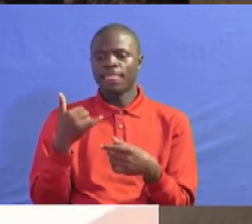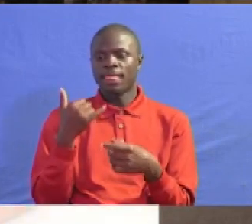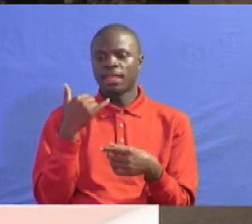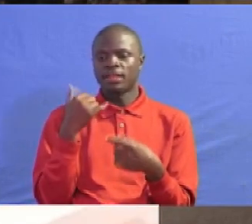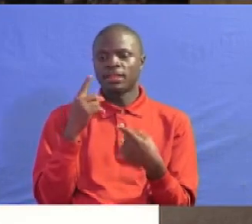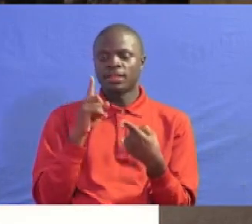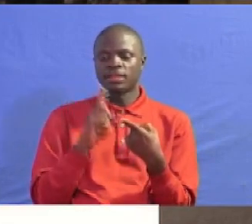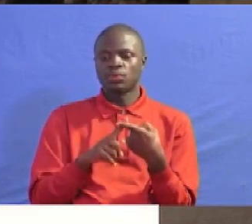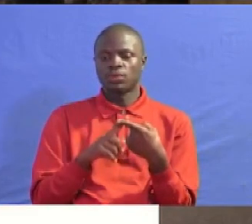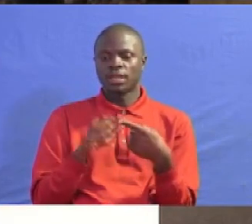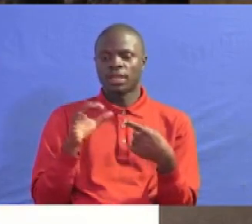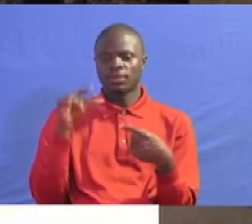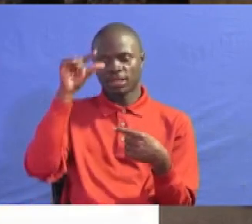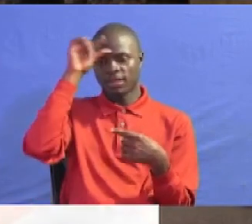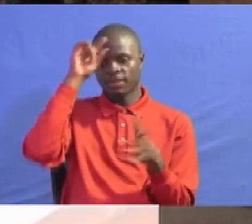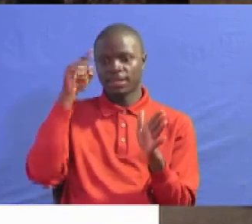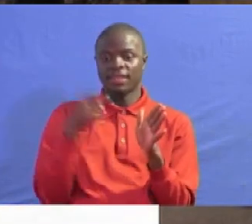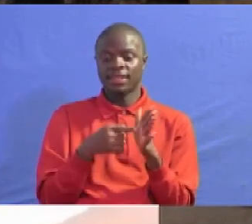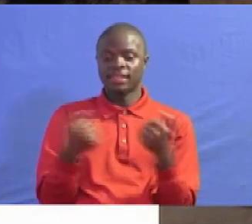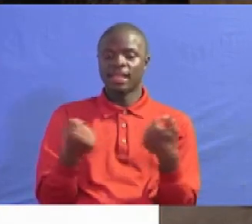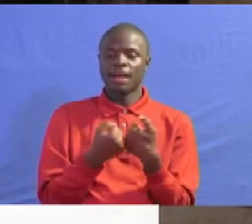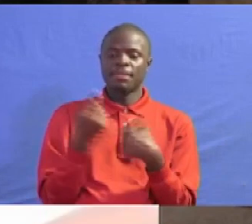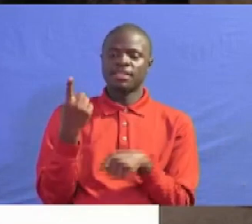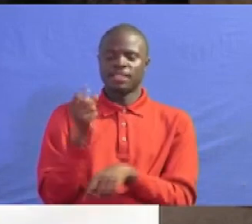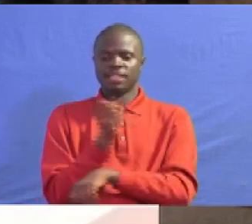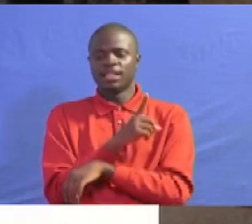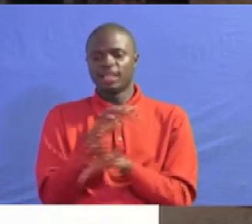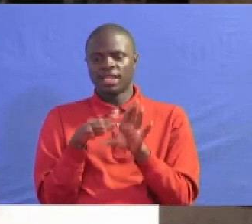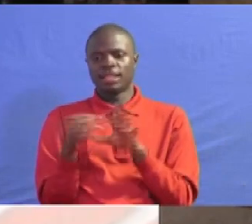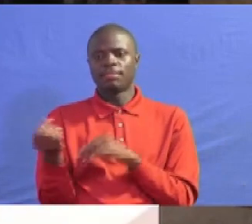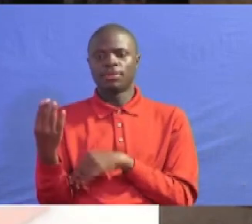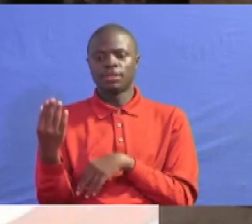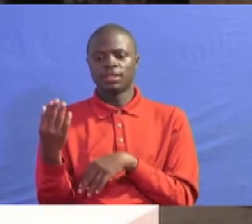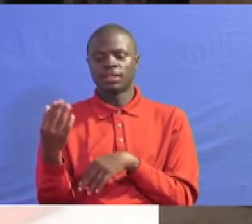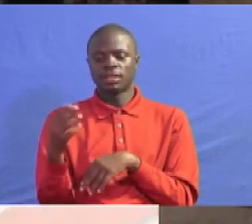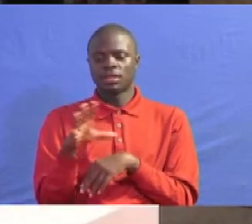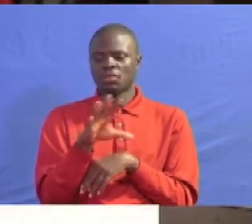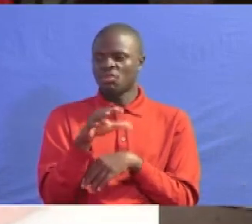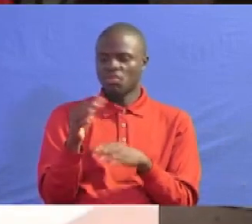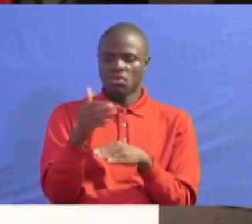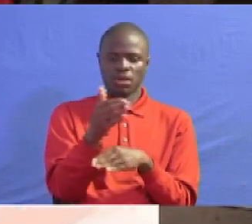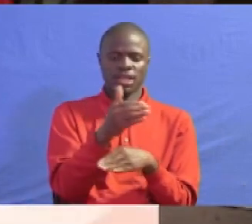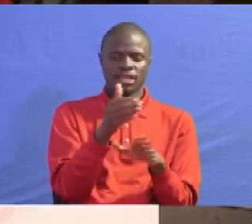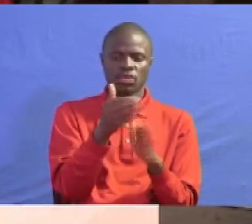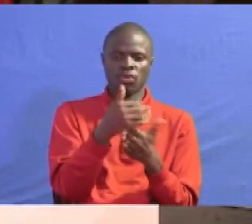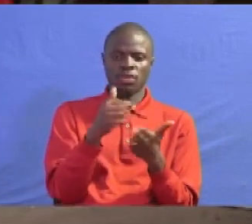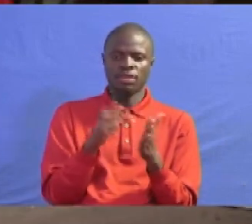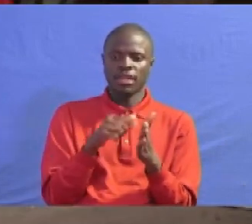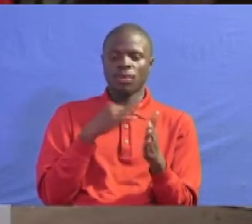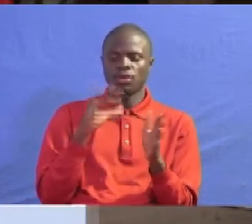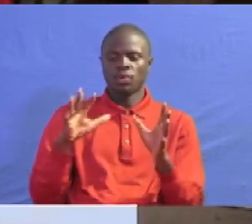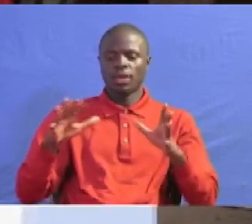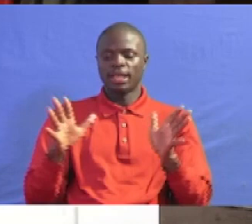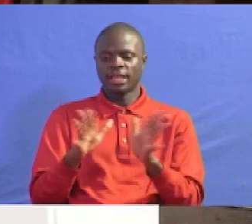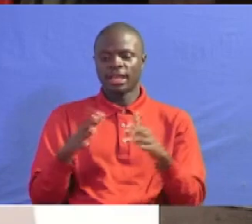by the county government. This happens every day in the morning, collecting that garbage. I would like to encourage